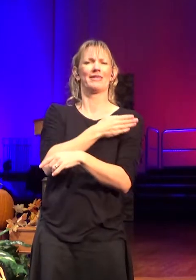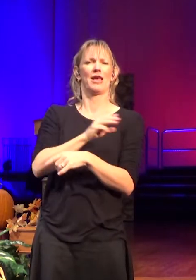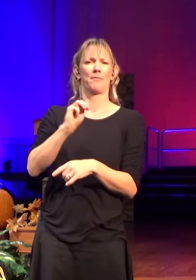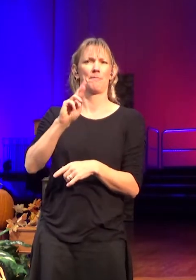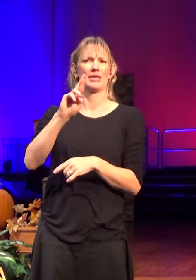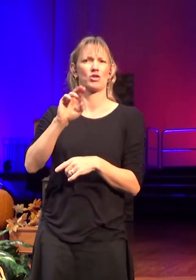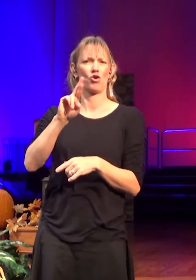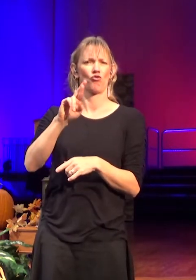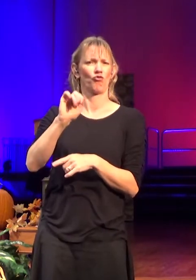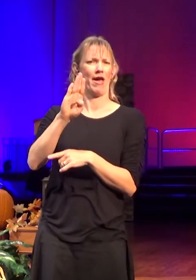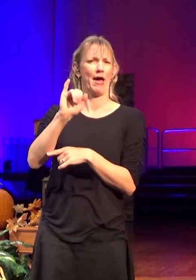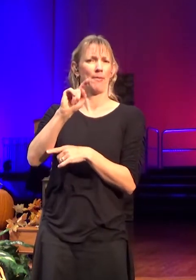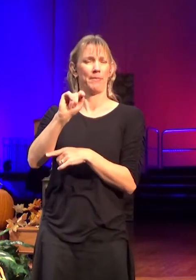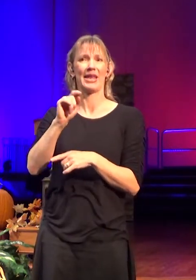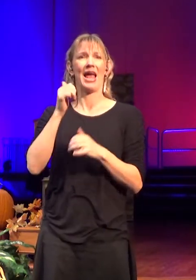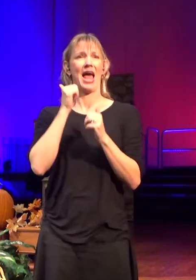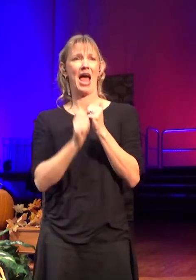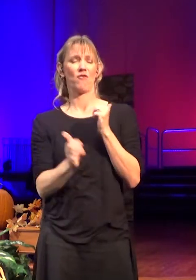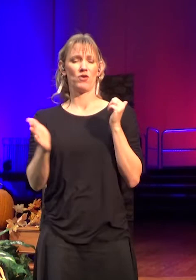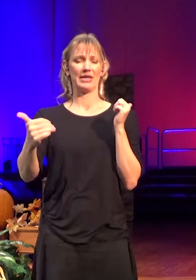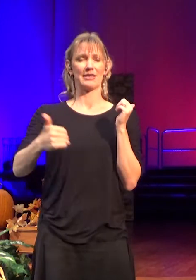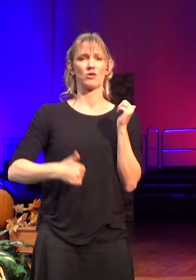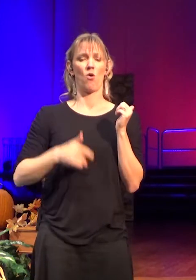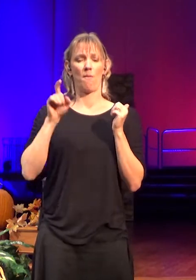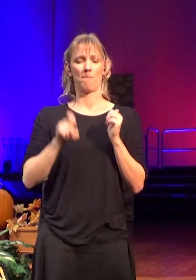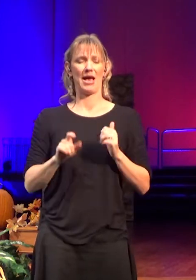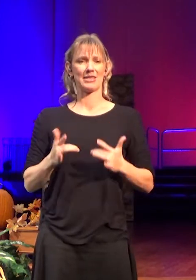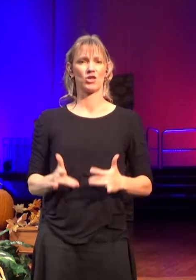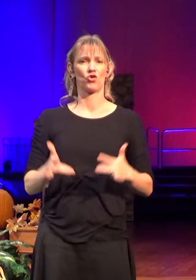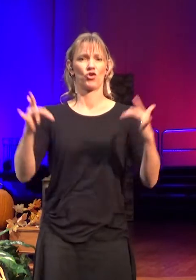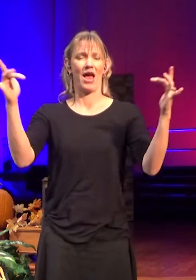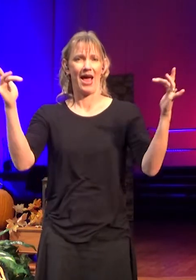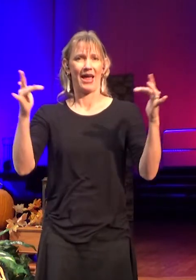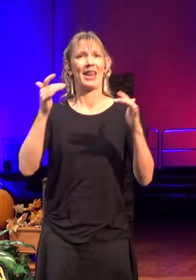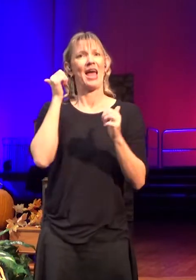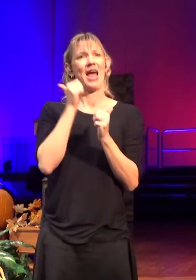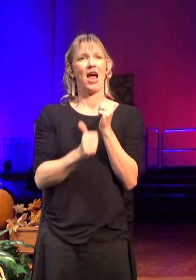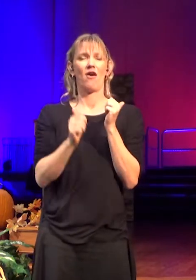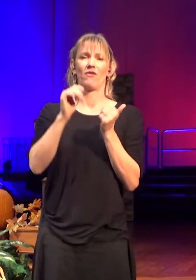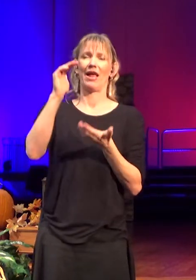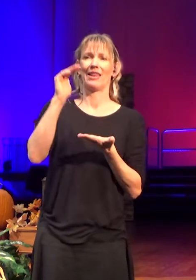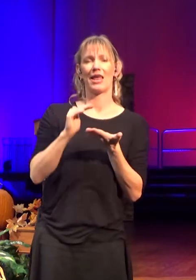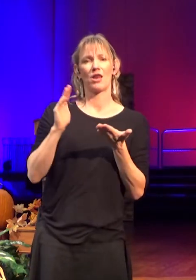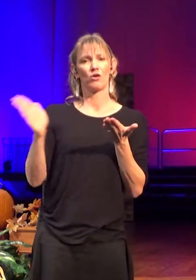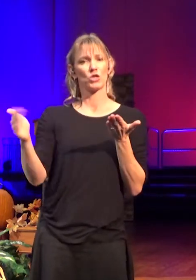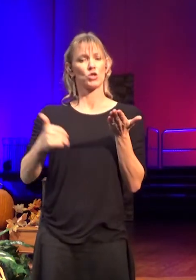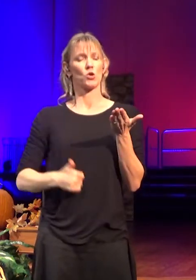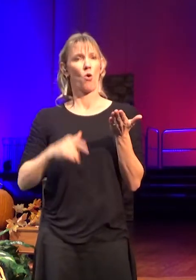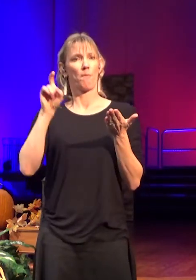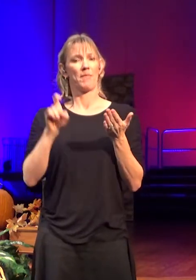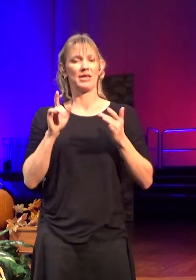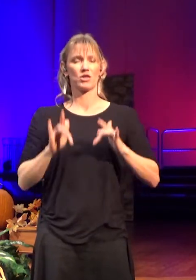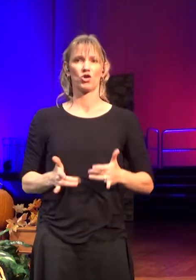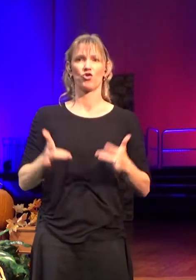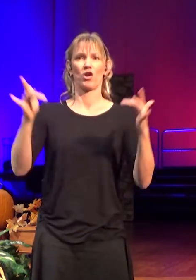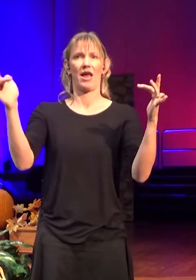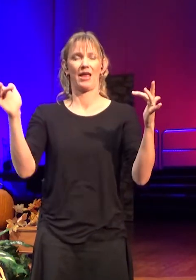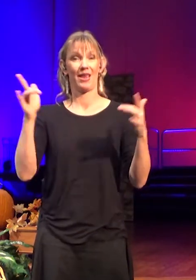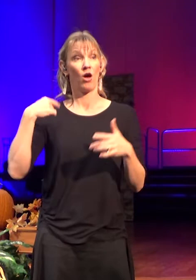old song, Mr. Rabbit. Every little soul must shine. Every little soul